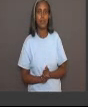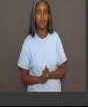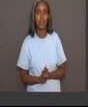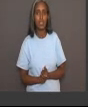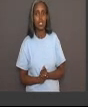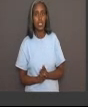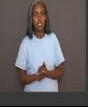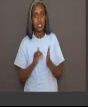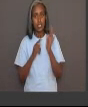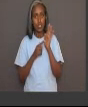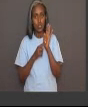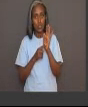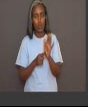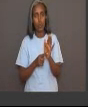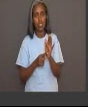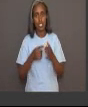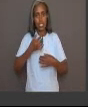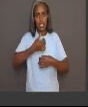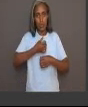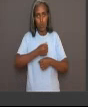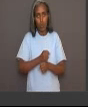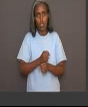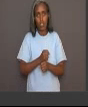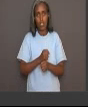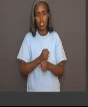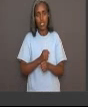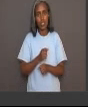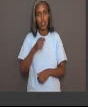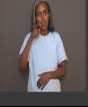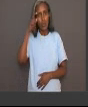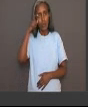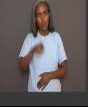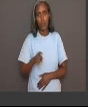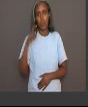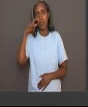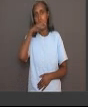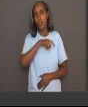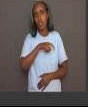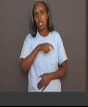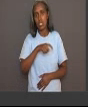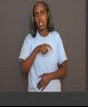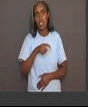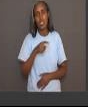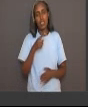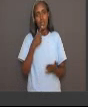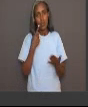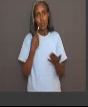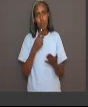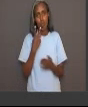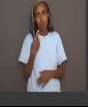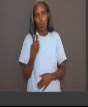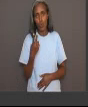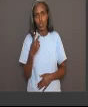That shows us that the conclusion could be false even while both